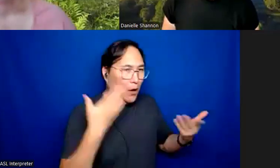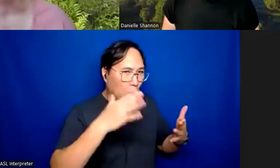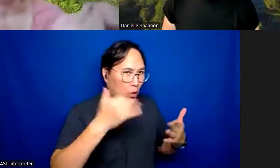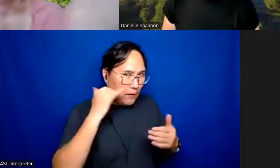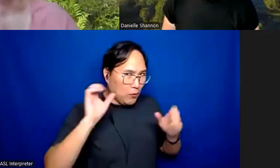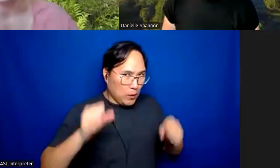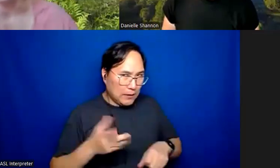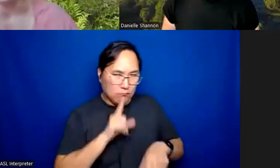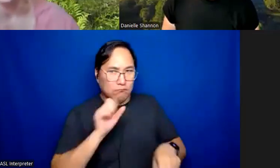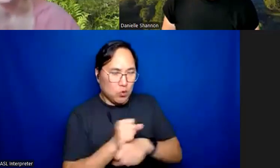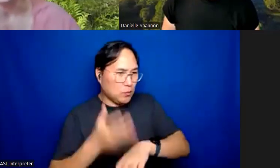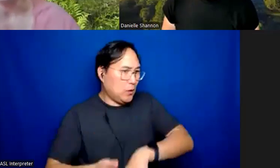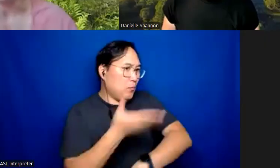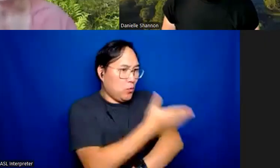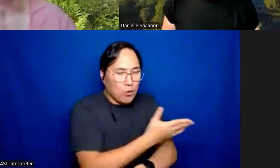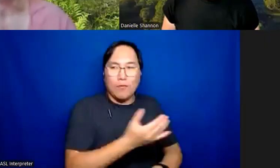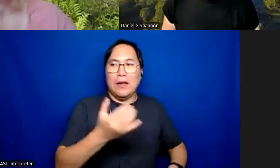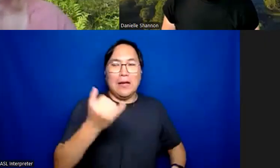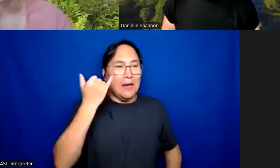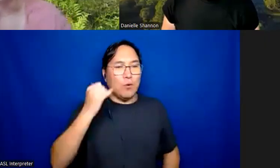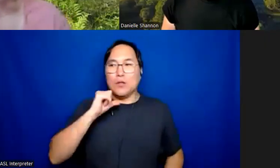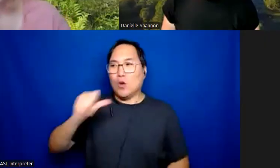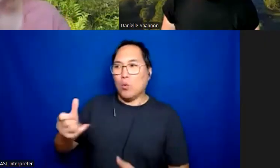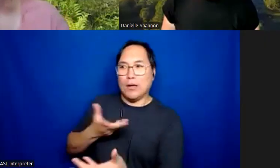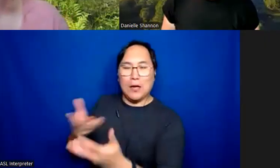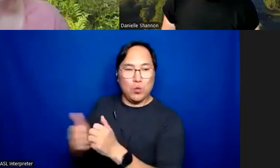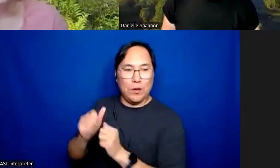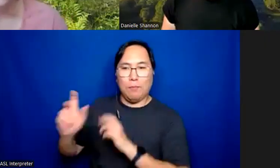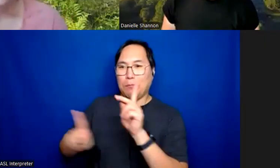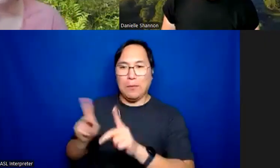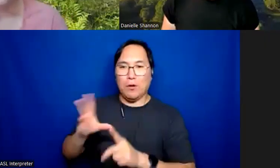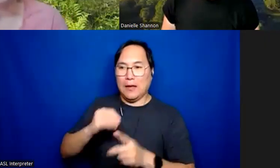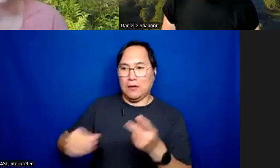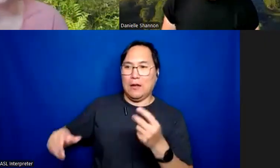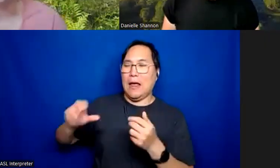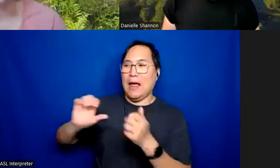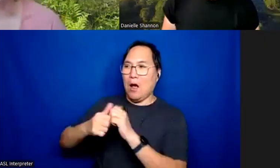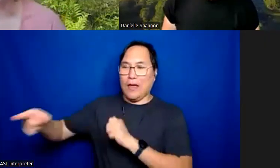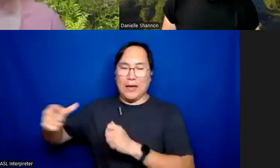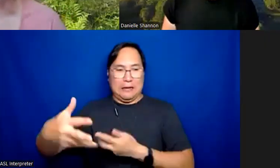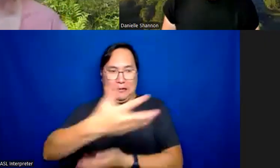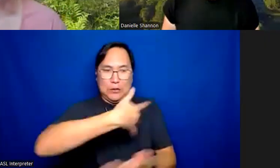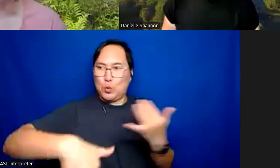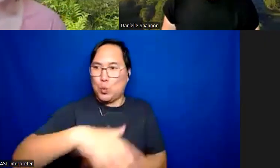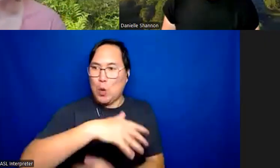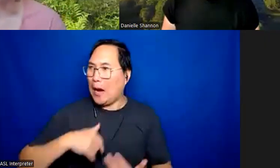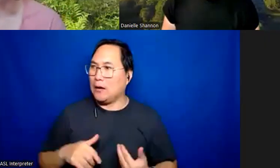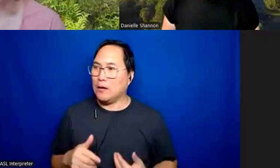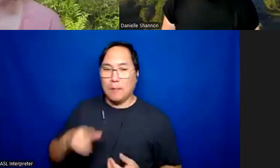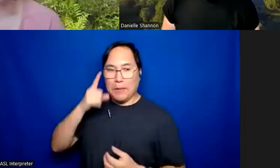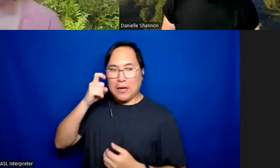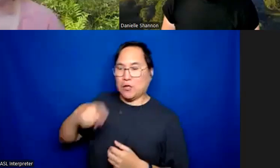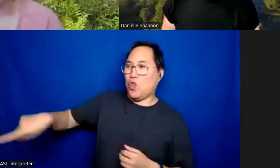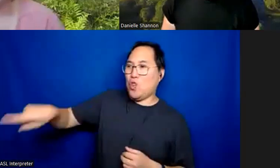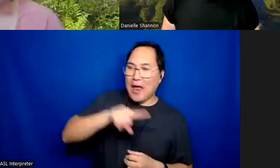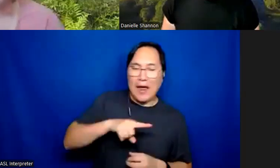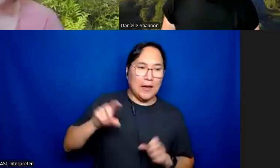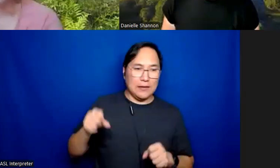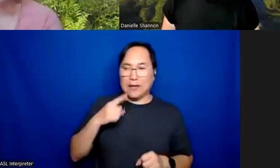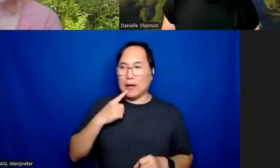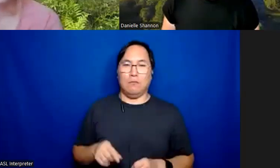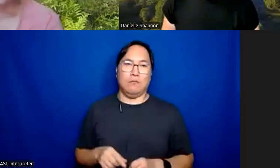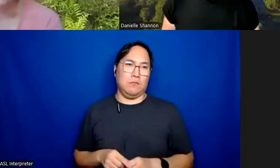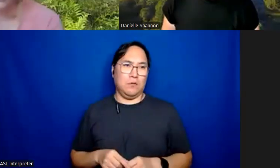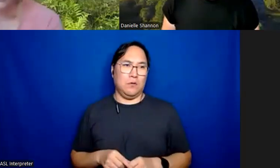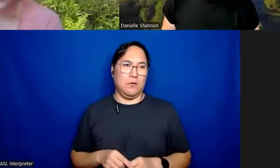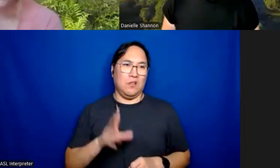experts on the the social science side of things, because they're the ones who are going to be able to be like, oh yeah, you